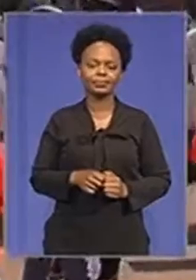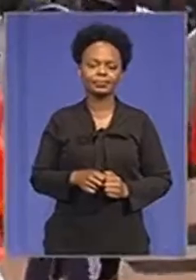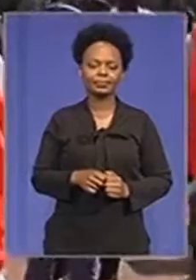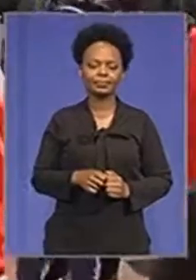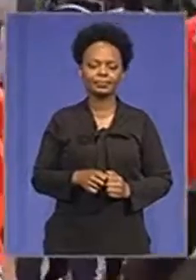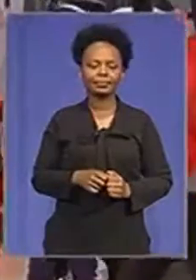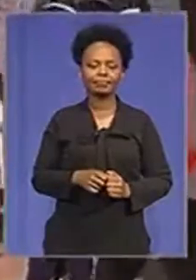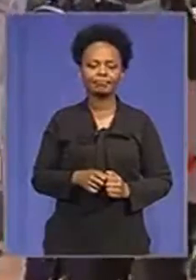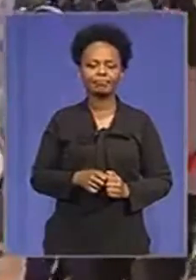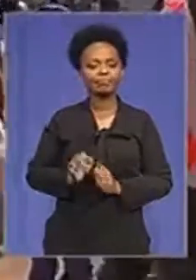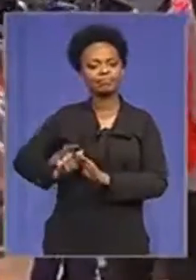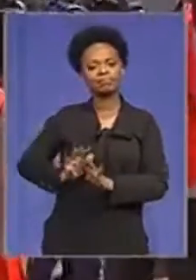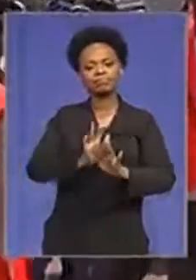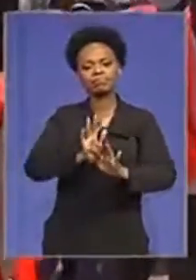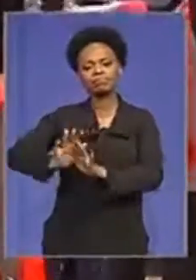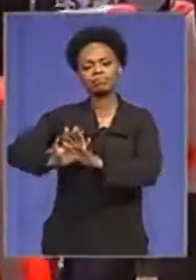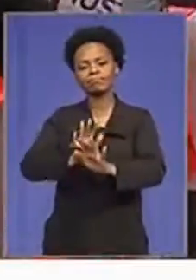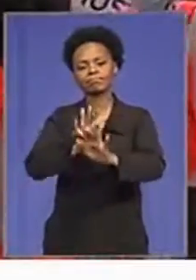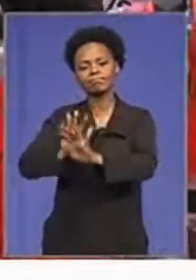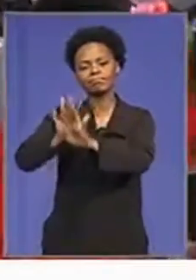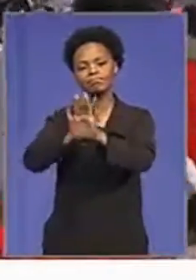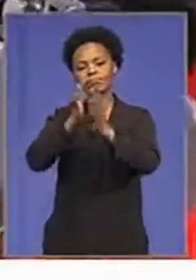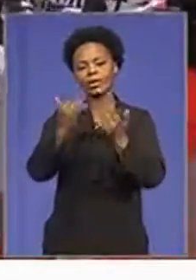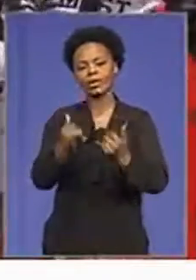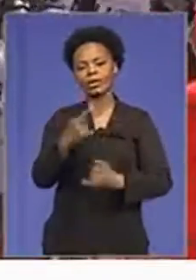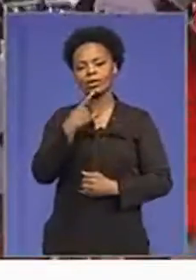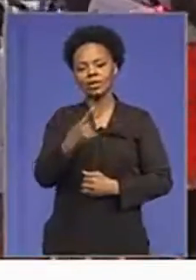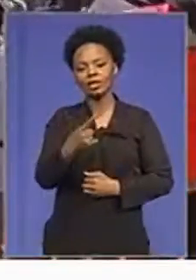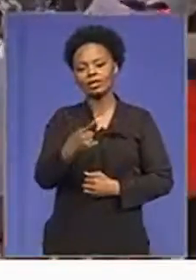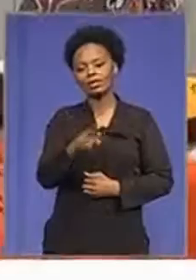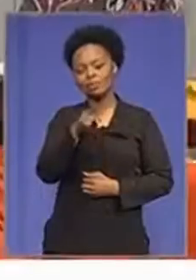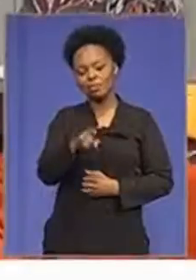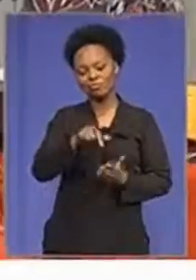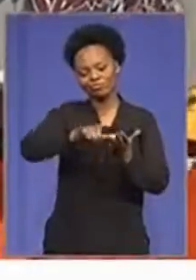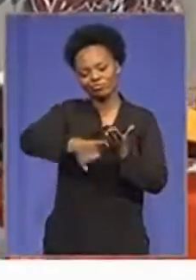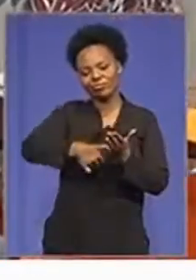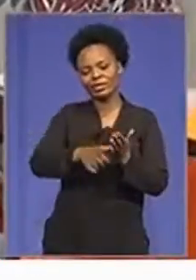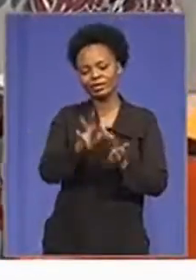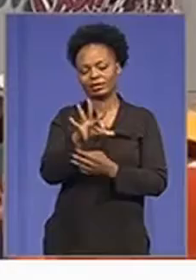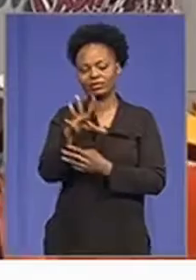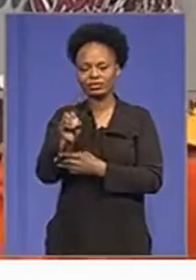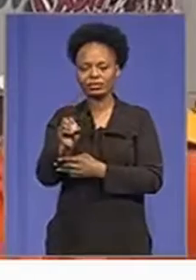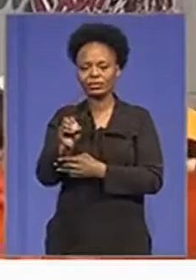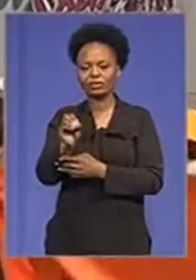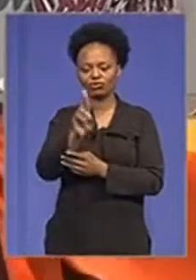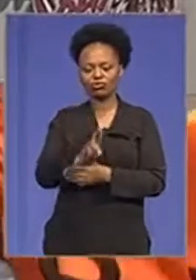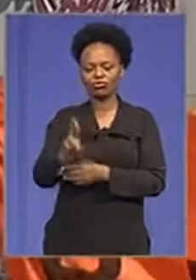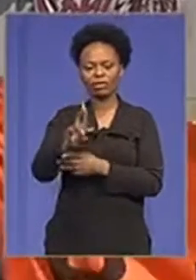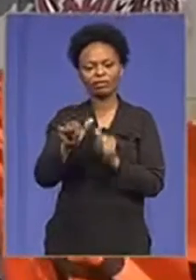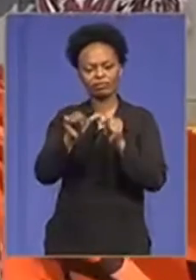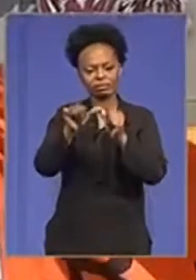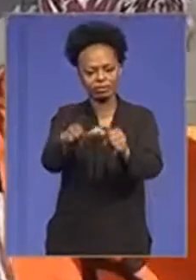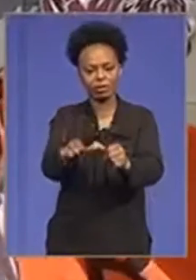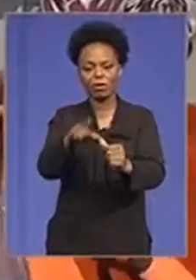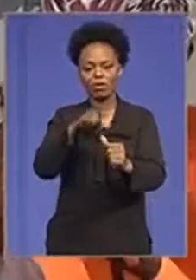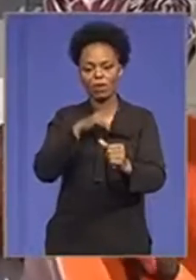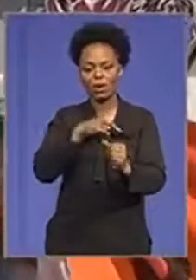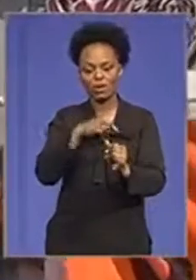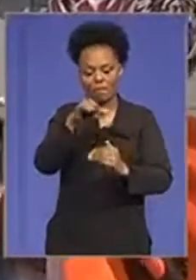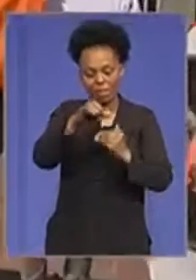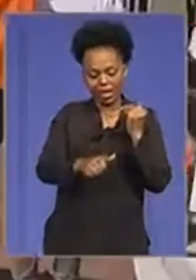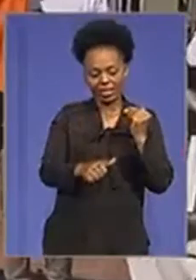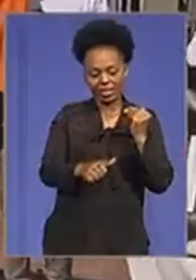ba santse ba kgaratlhela gore madi a kotlo a COVID-19 a tswelele go rebolwa. Dituelo tsa madi ao di tlile go duelwa la bofelo mo kgweding eno fa e